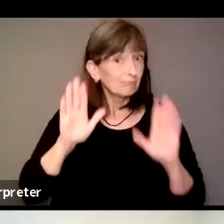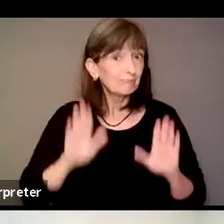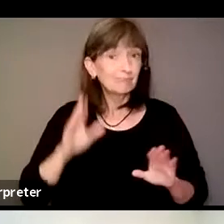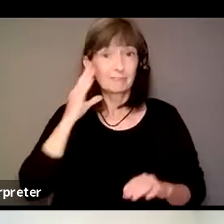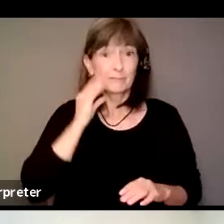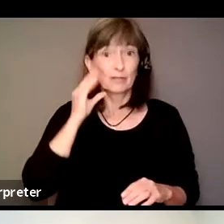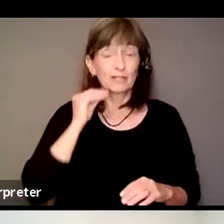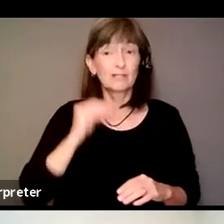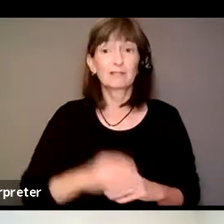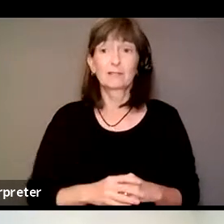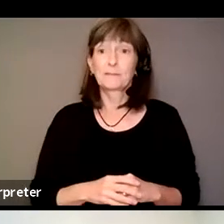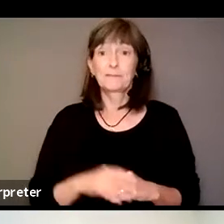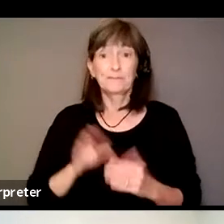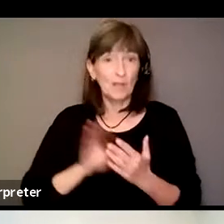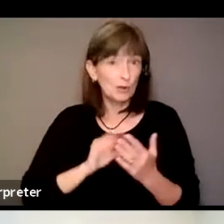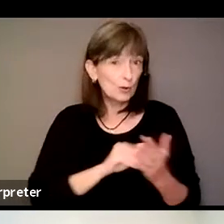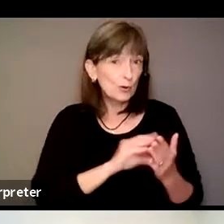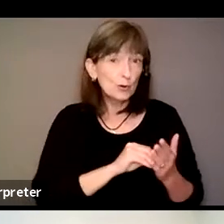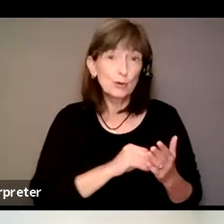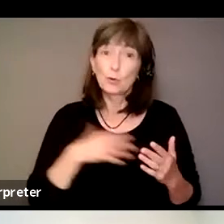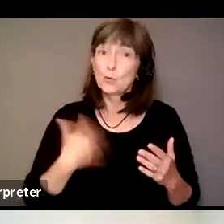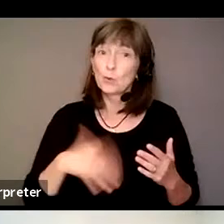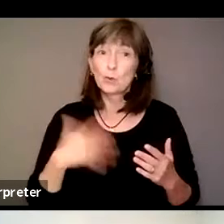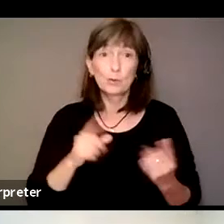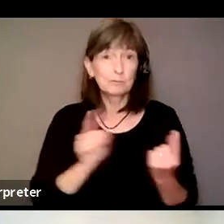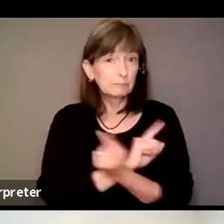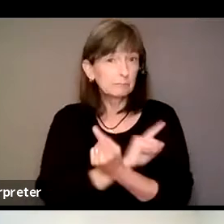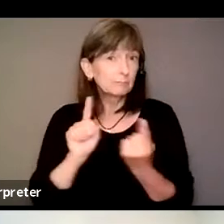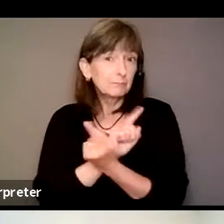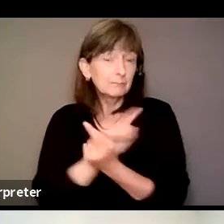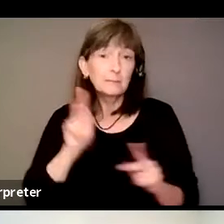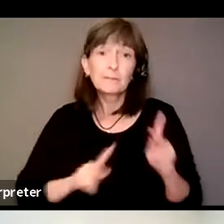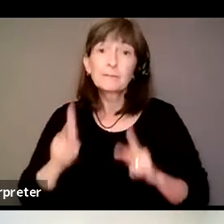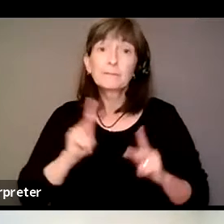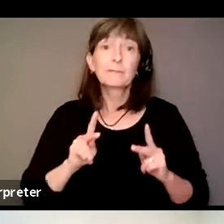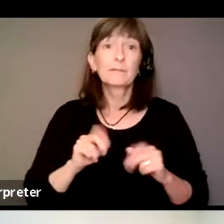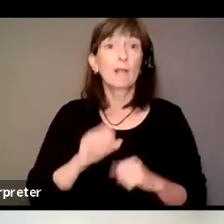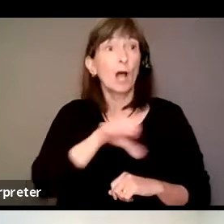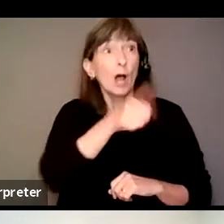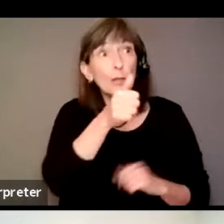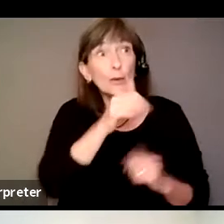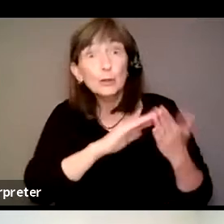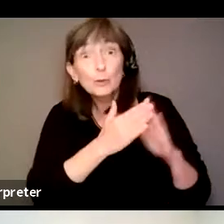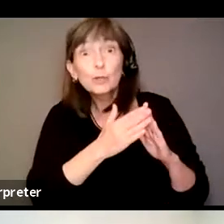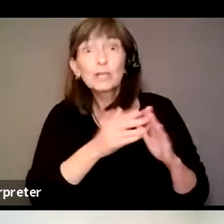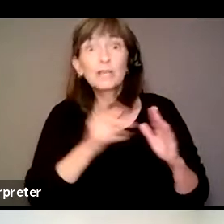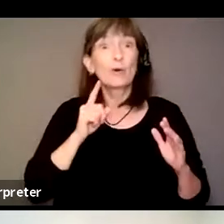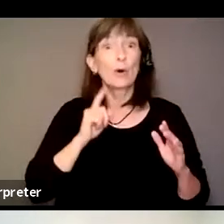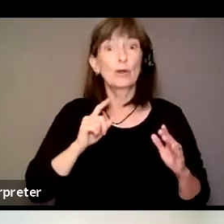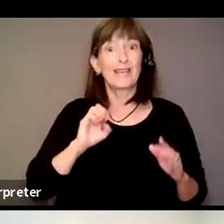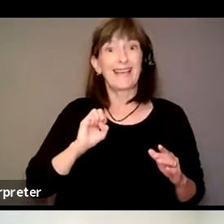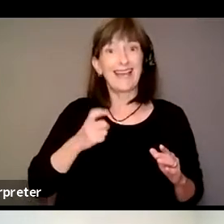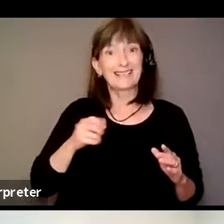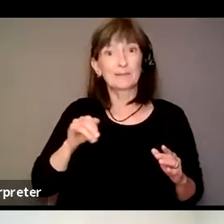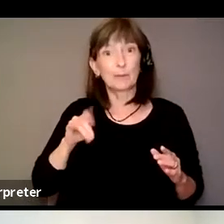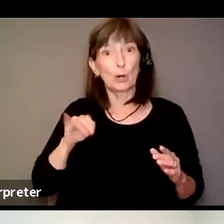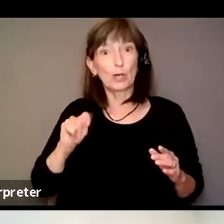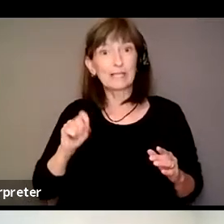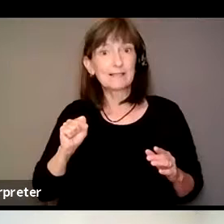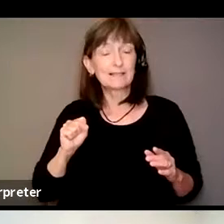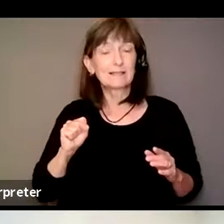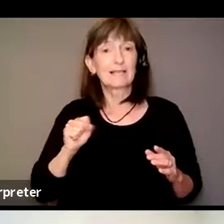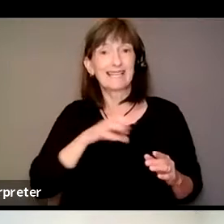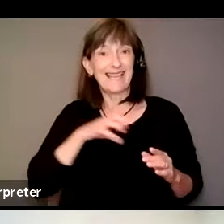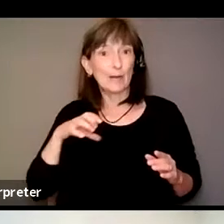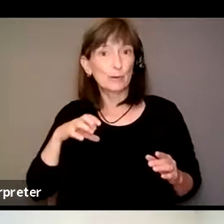I've learned so much. I've met so many people. I've learned so much from other communities, sitting on the Exploits Joint Council, participating